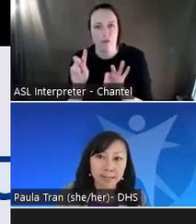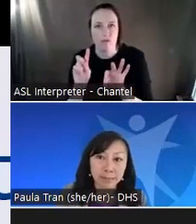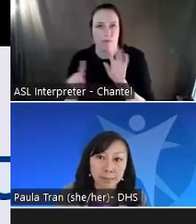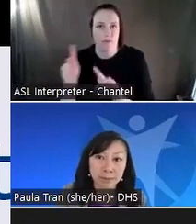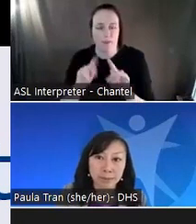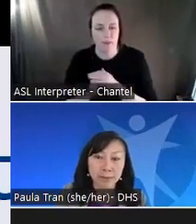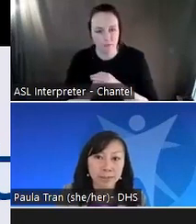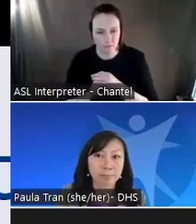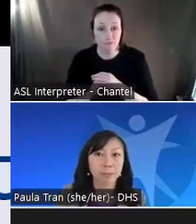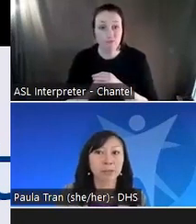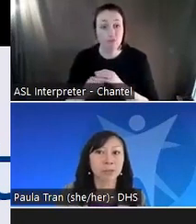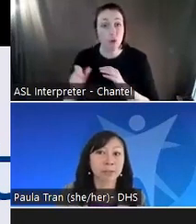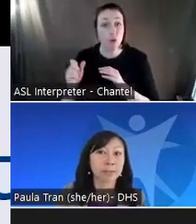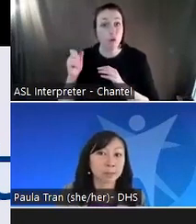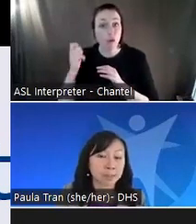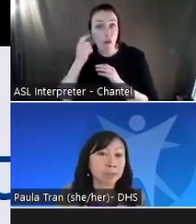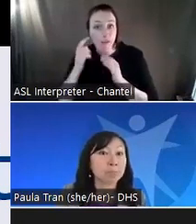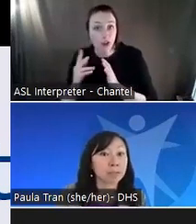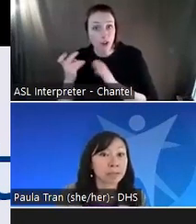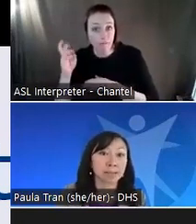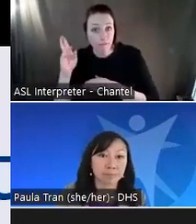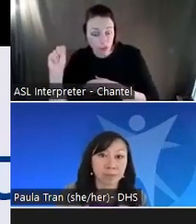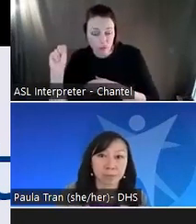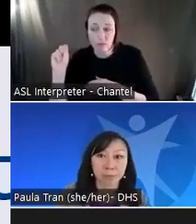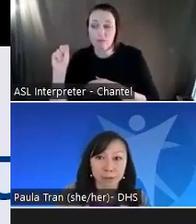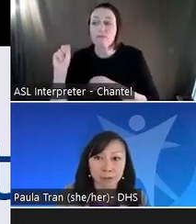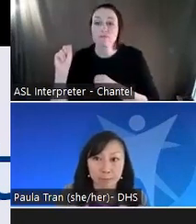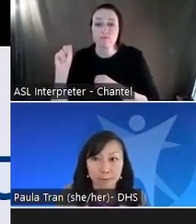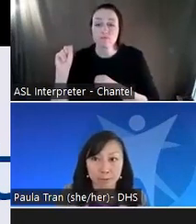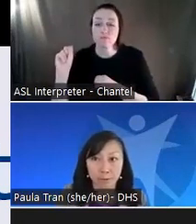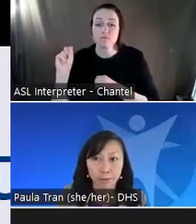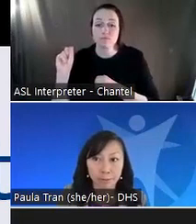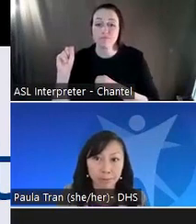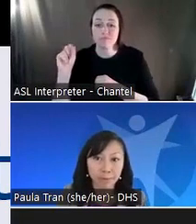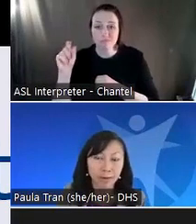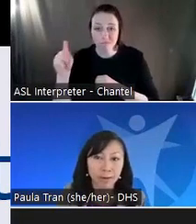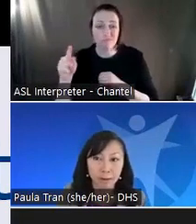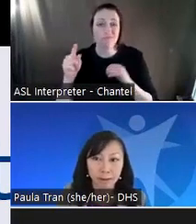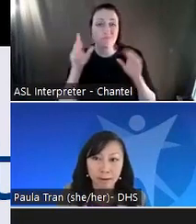taken steps to ensure that this budget builds on this vision for the year of mental health.